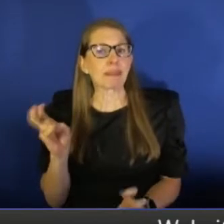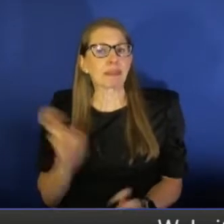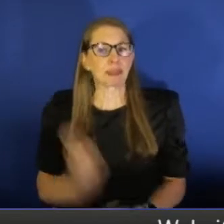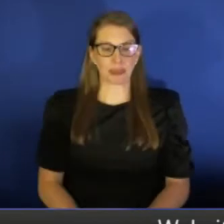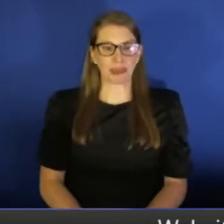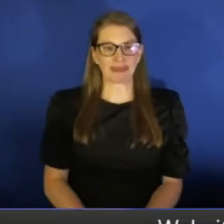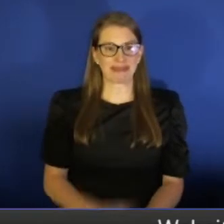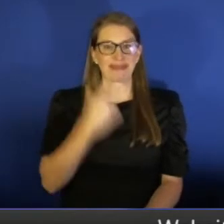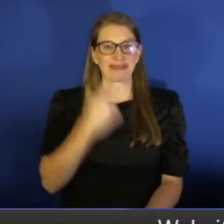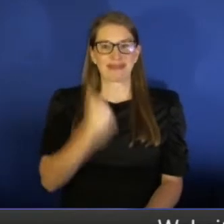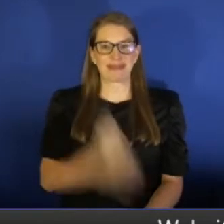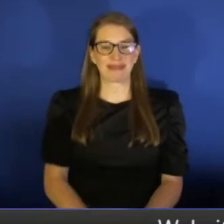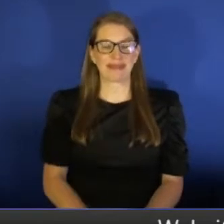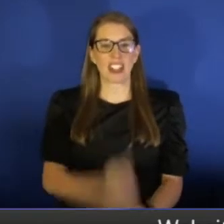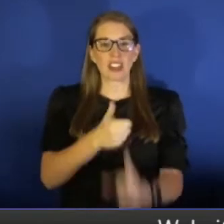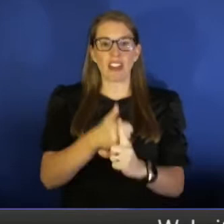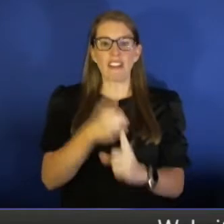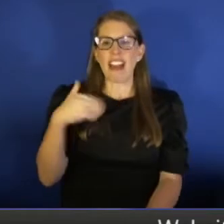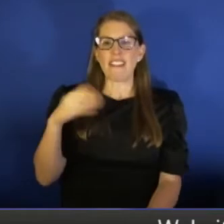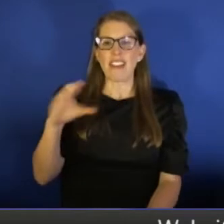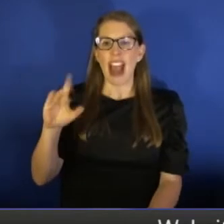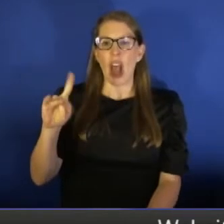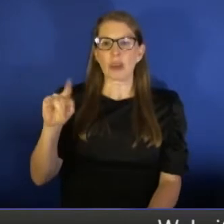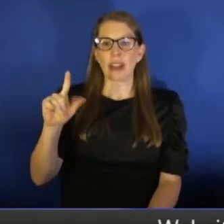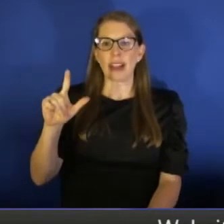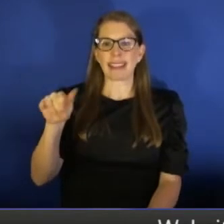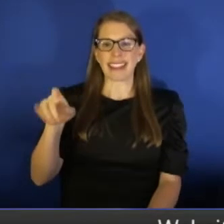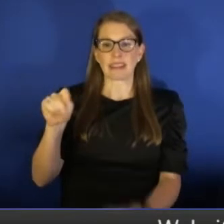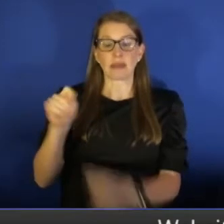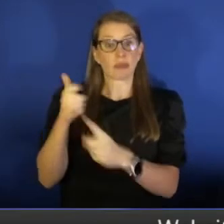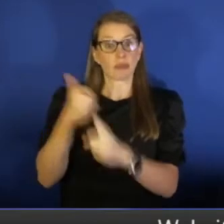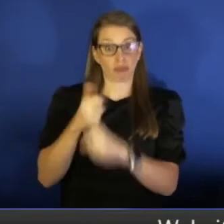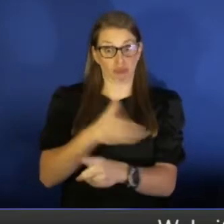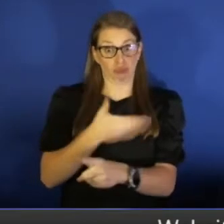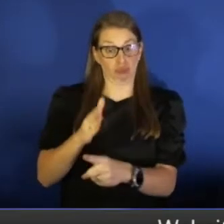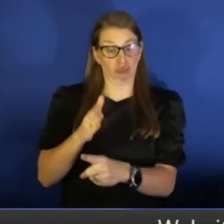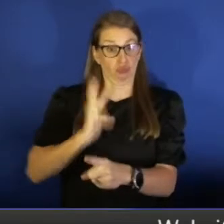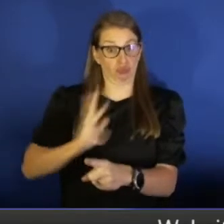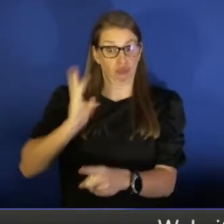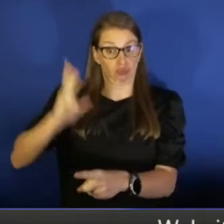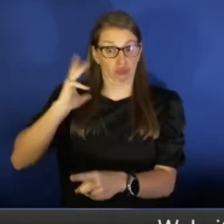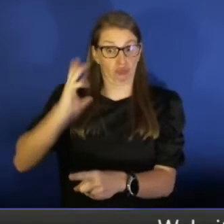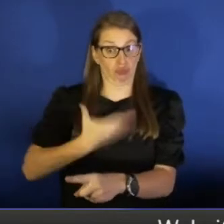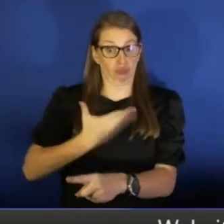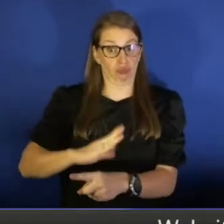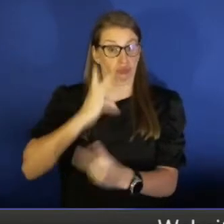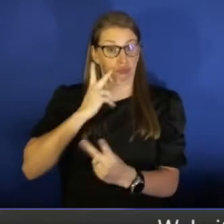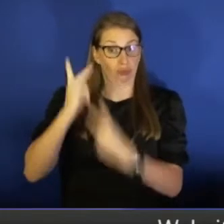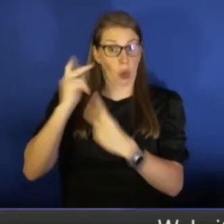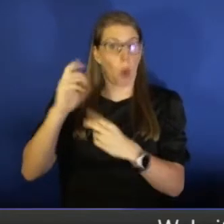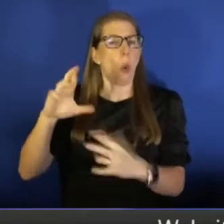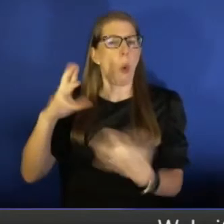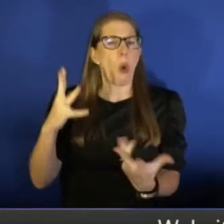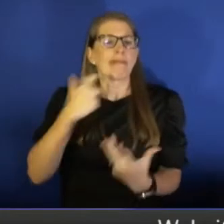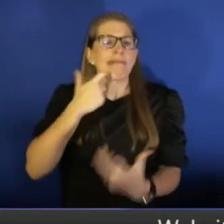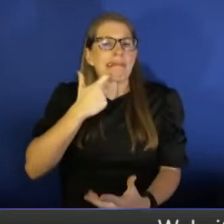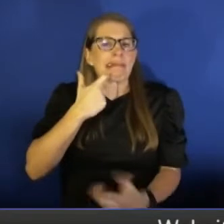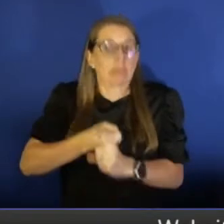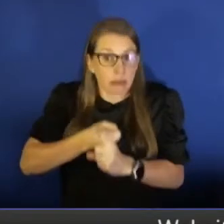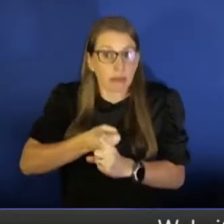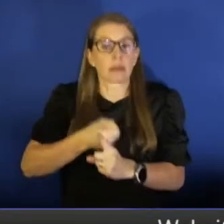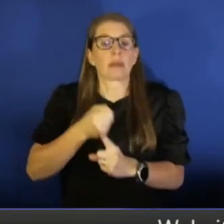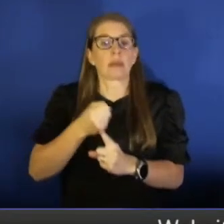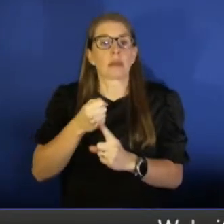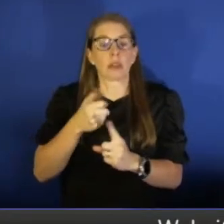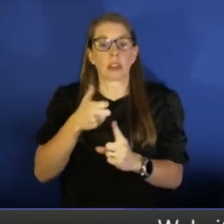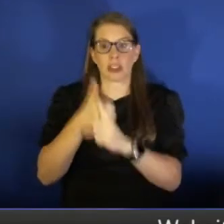that outlet? And was music always, do you go far back and remember music, or has it just been, recently as you've kind of come into your own that